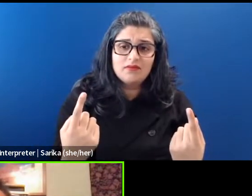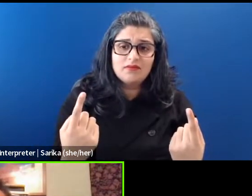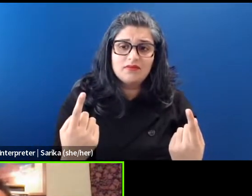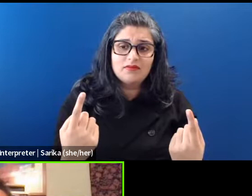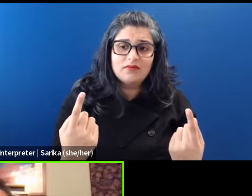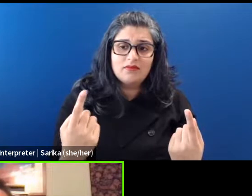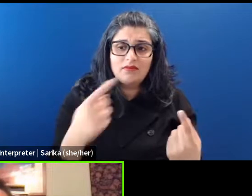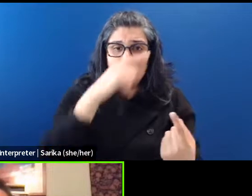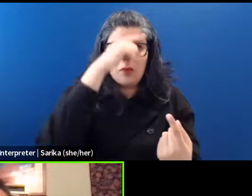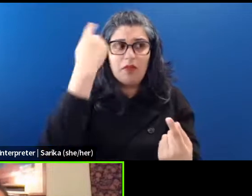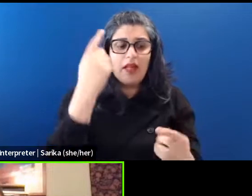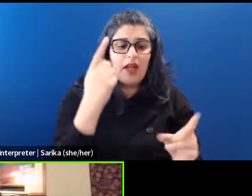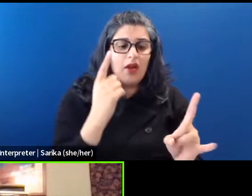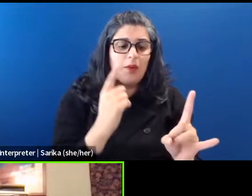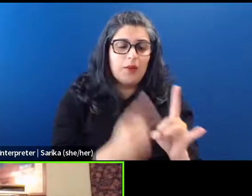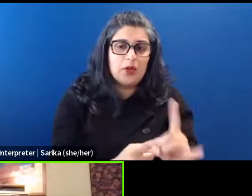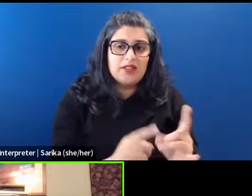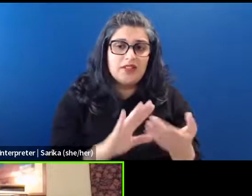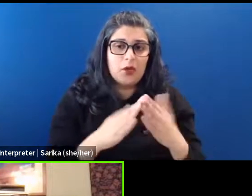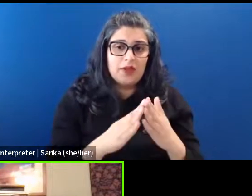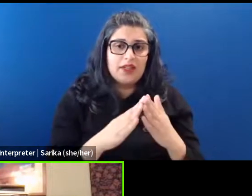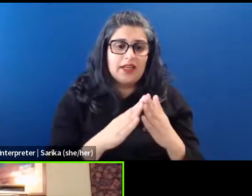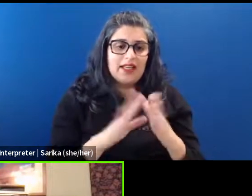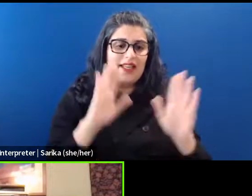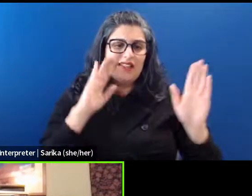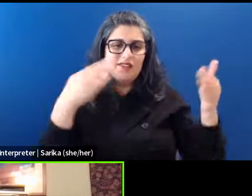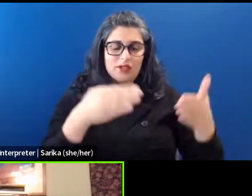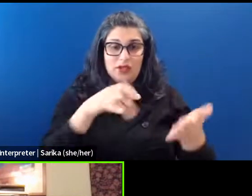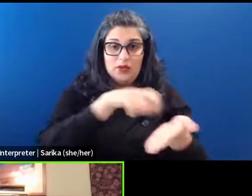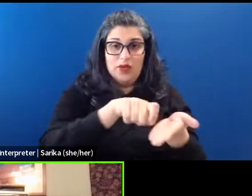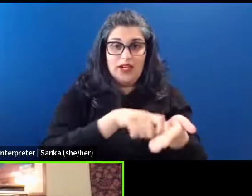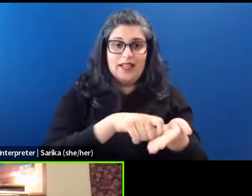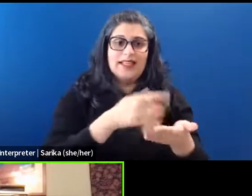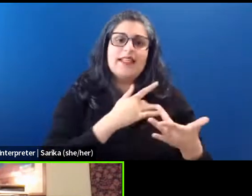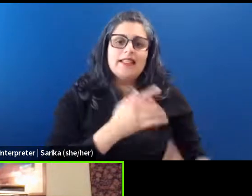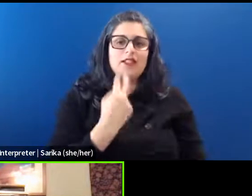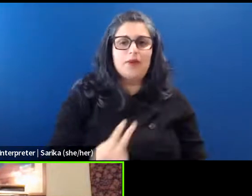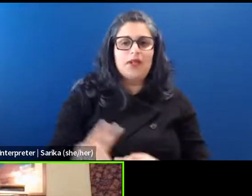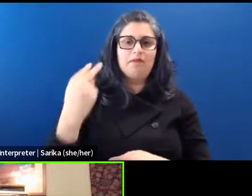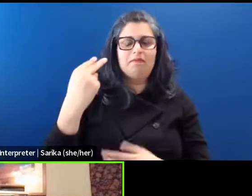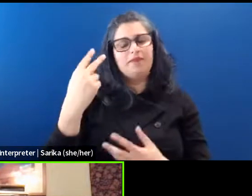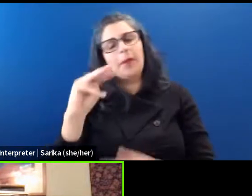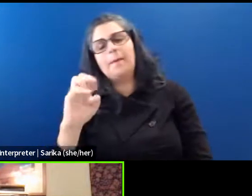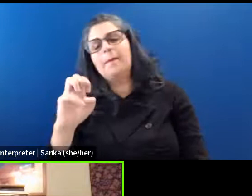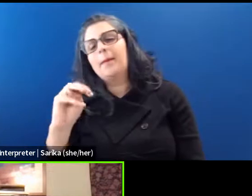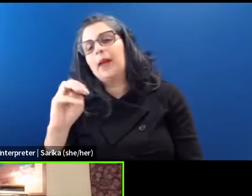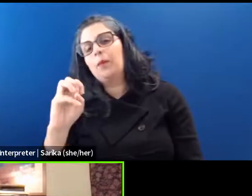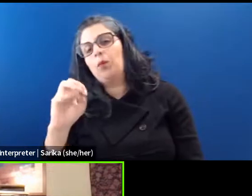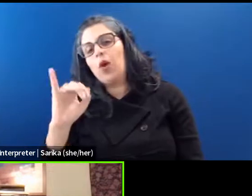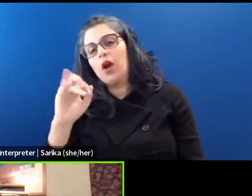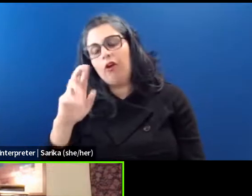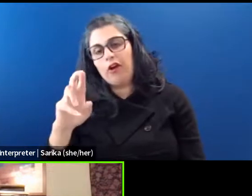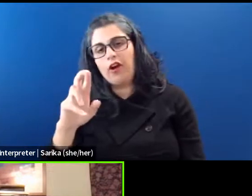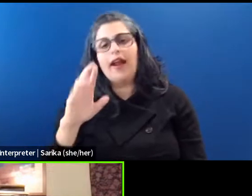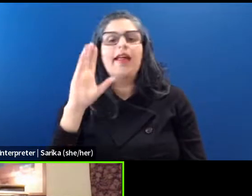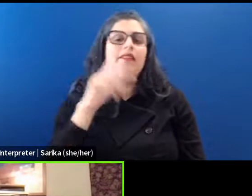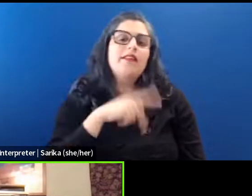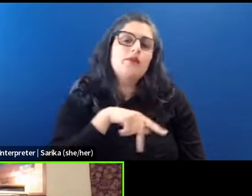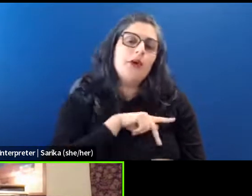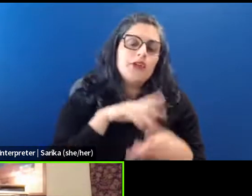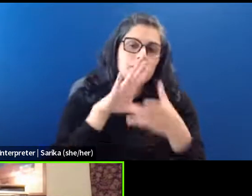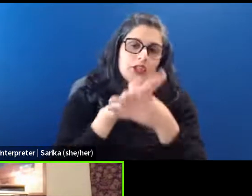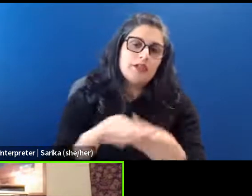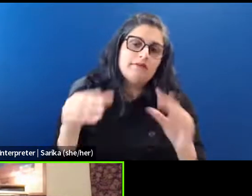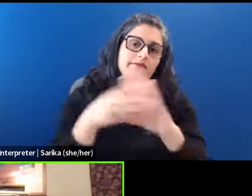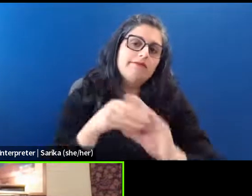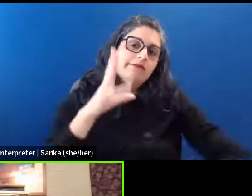Black Buddhist community in terms of writing is memoir, right? And, these personal narratives.